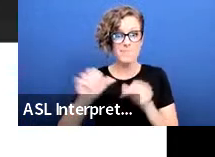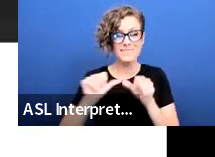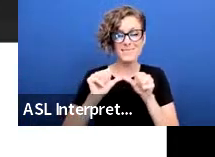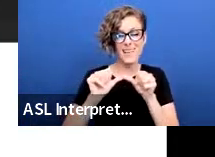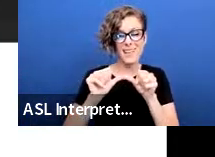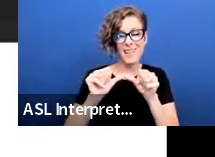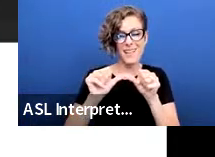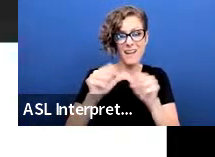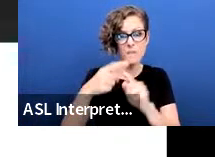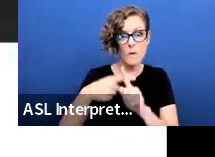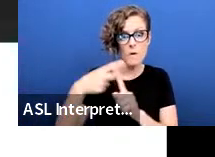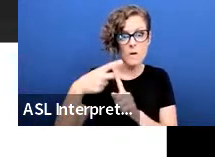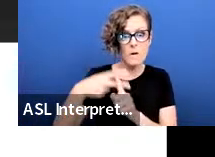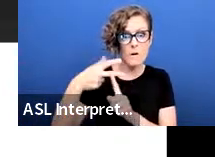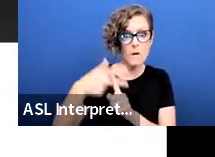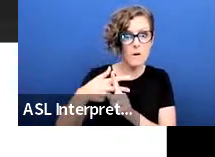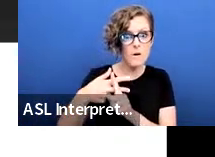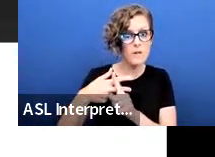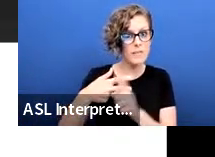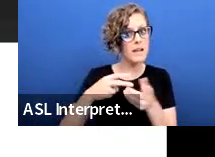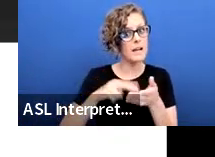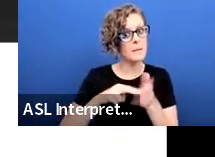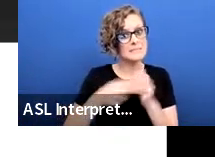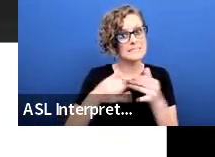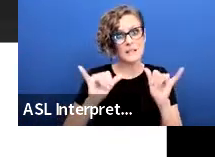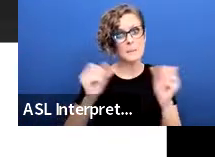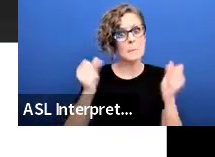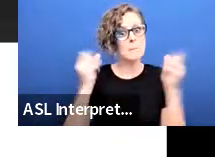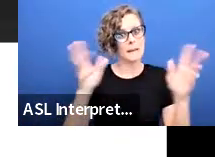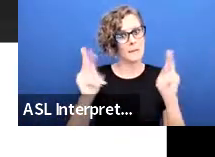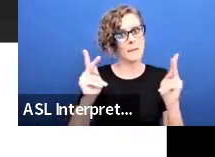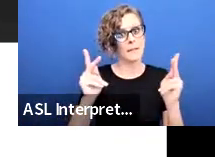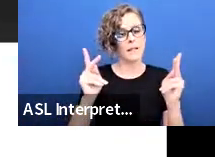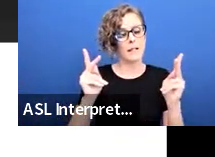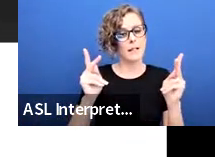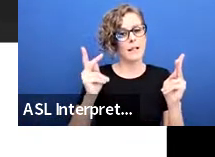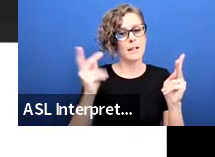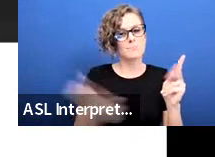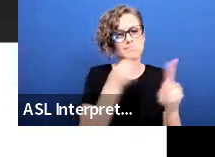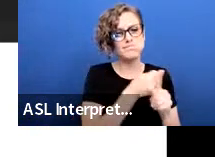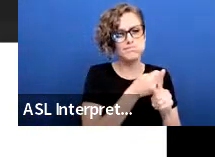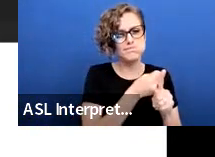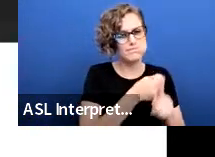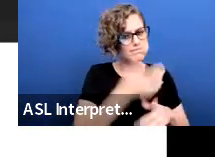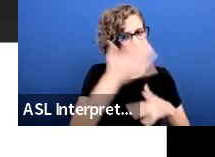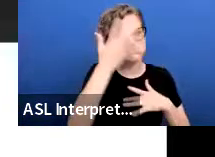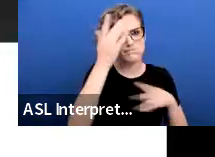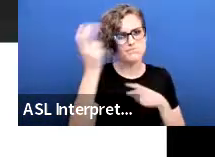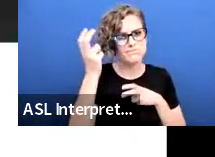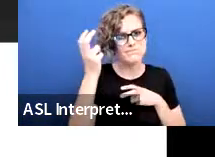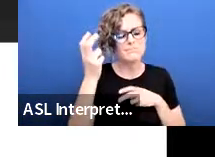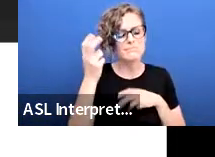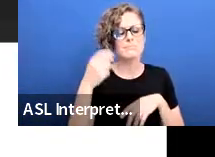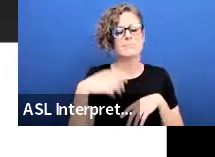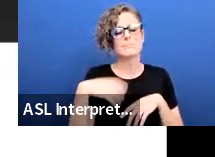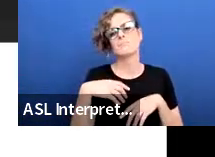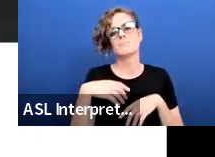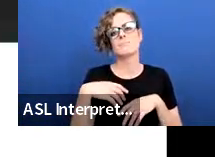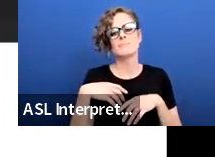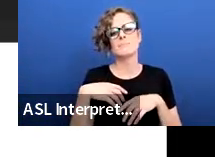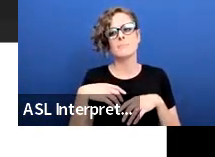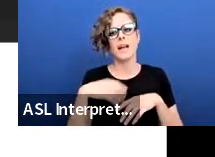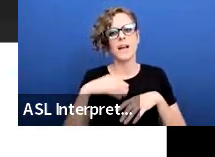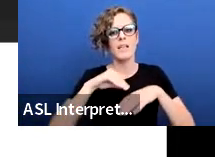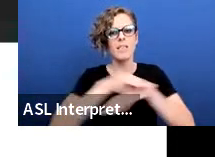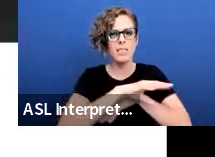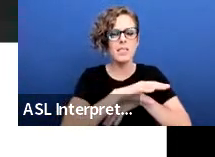that's still a lot of people really substantially affected, not to mention the disruptions that